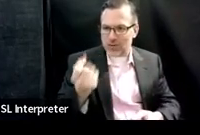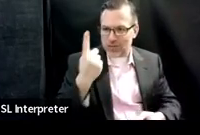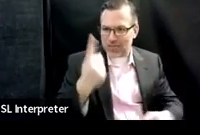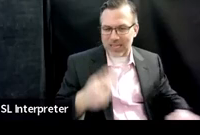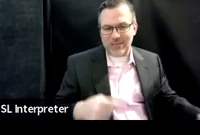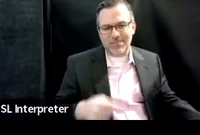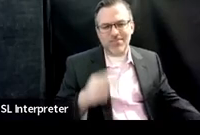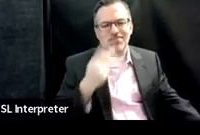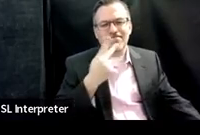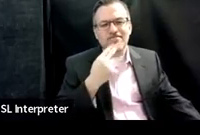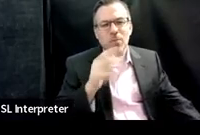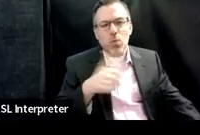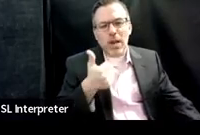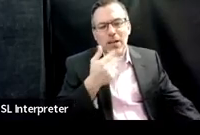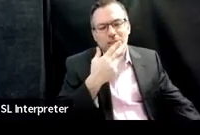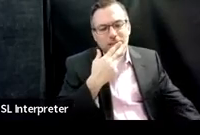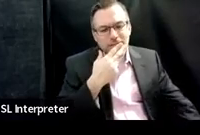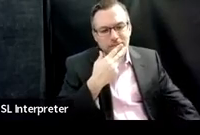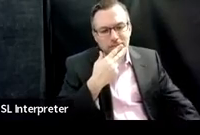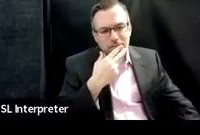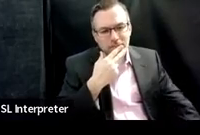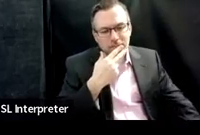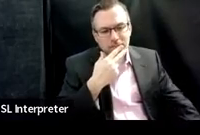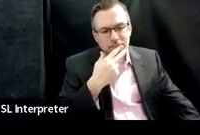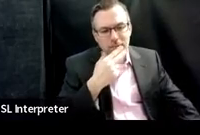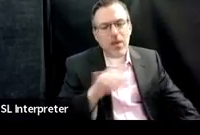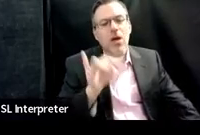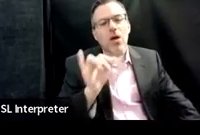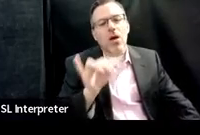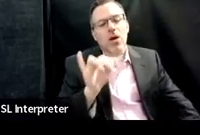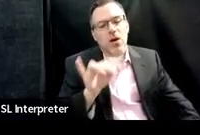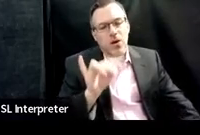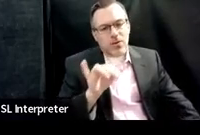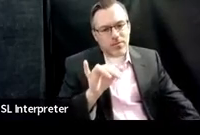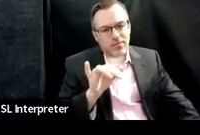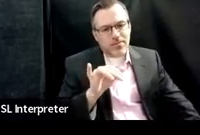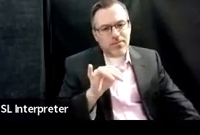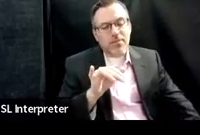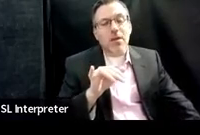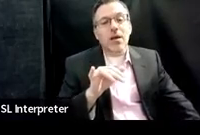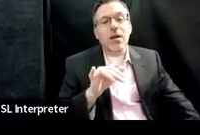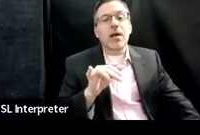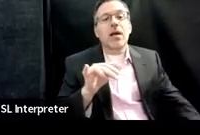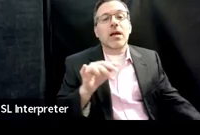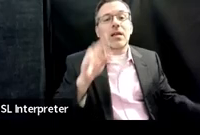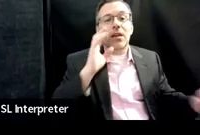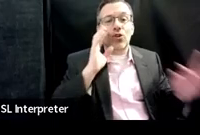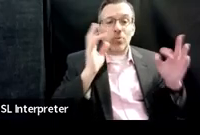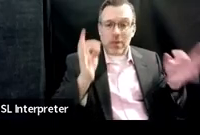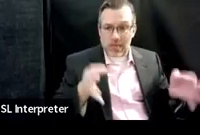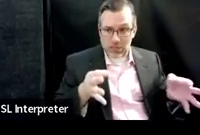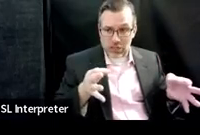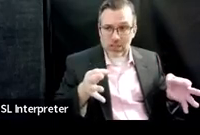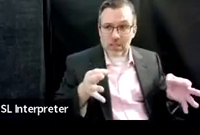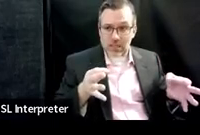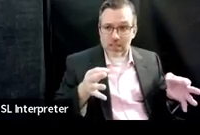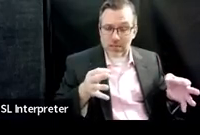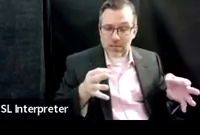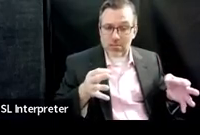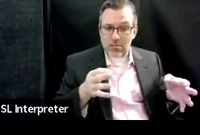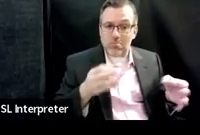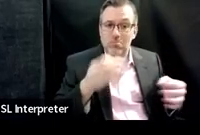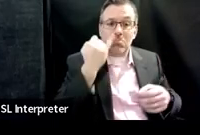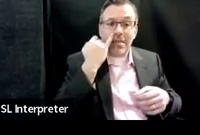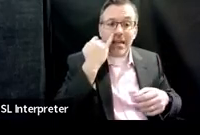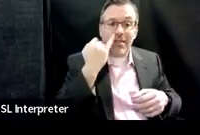else. So, an important point is that determinations are made by consensus. And if the consensus is not